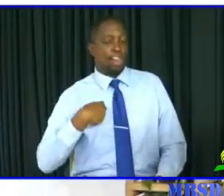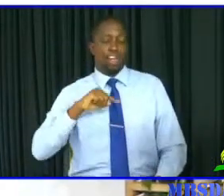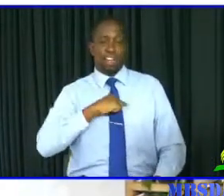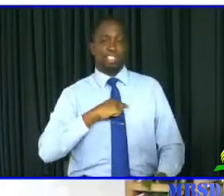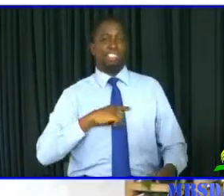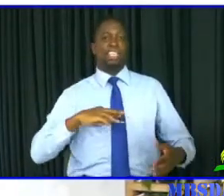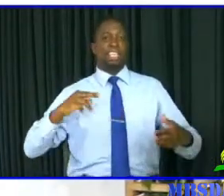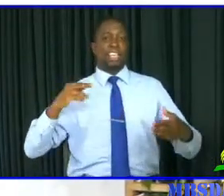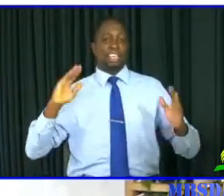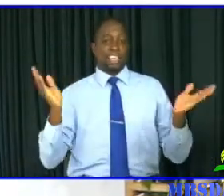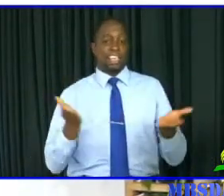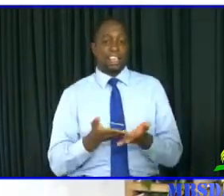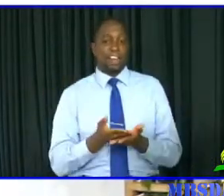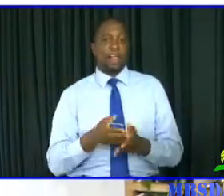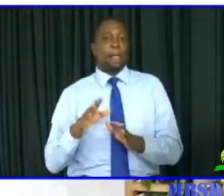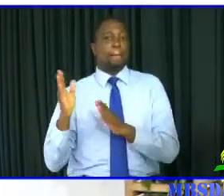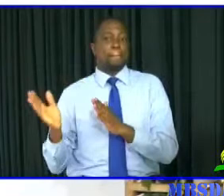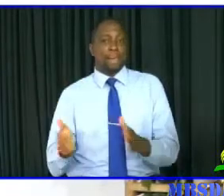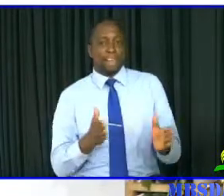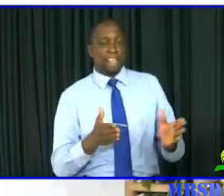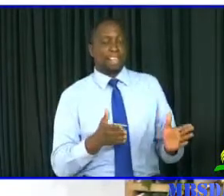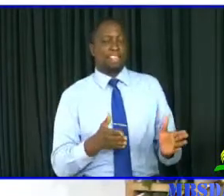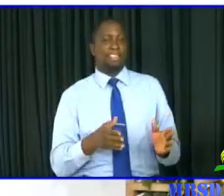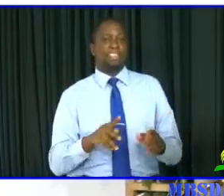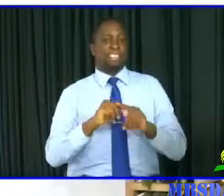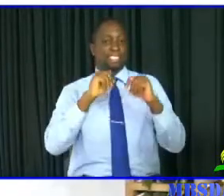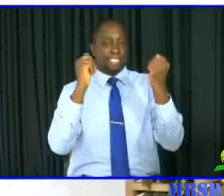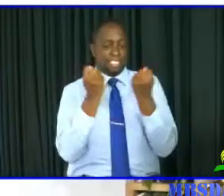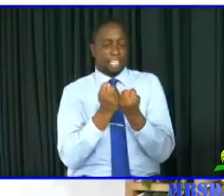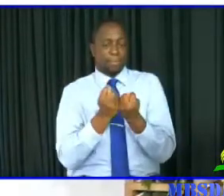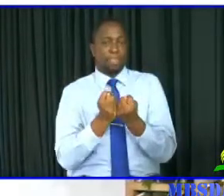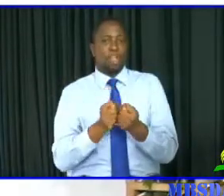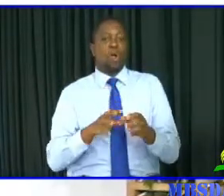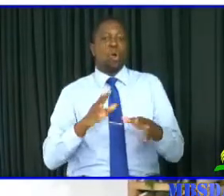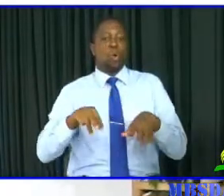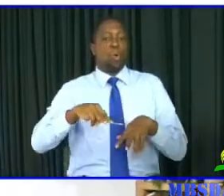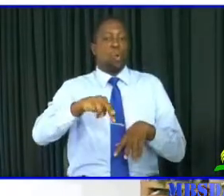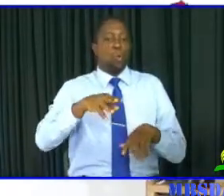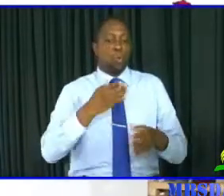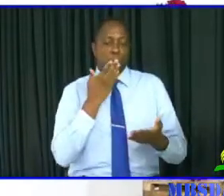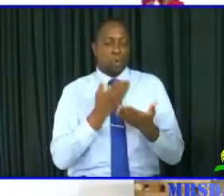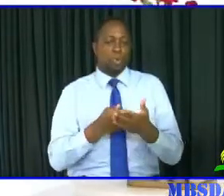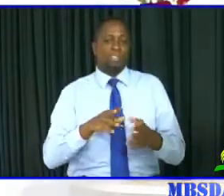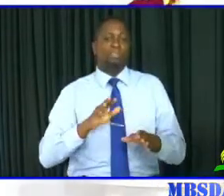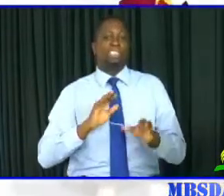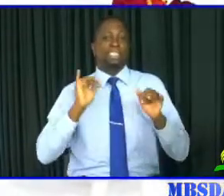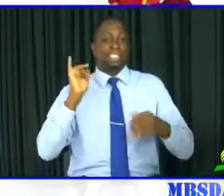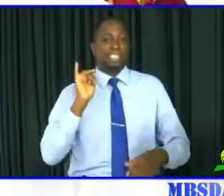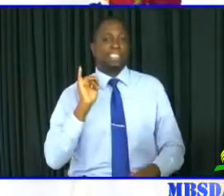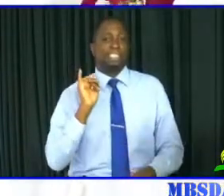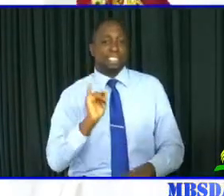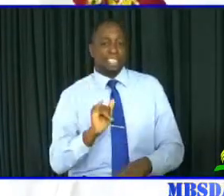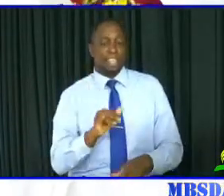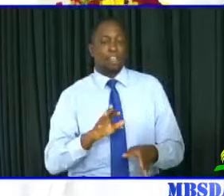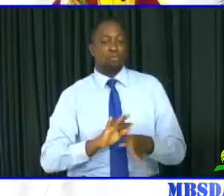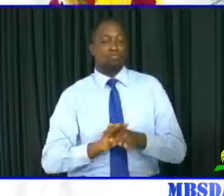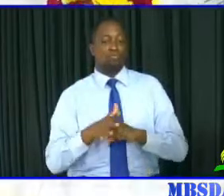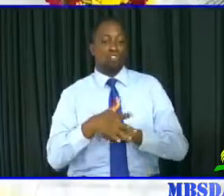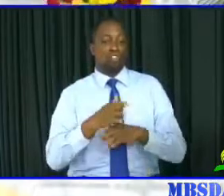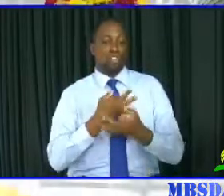committee, I am saying to you, walk good, stay COVID-free, and let's talk about Him.